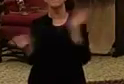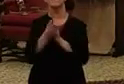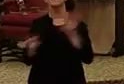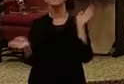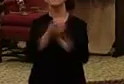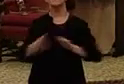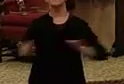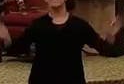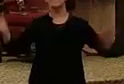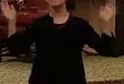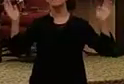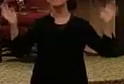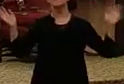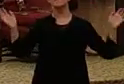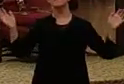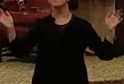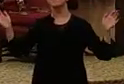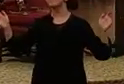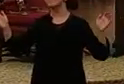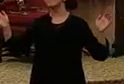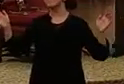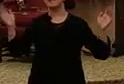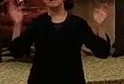Hallelujah, Jesus.